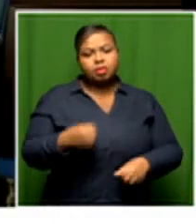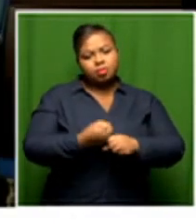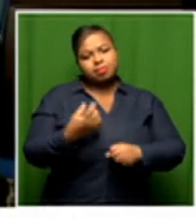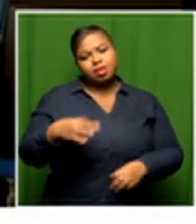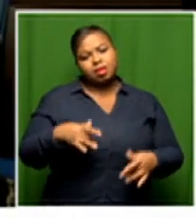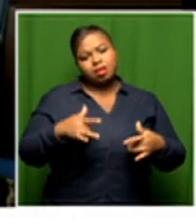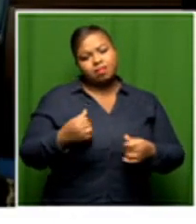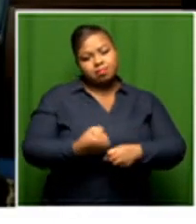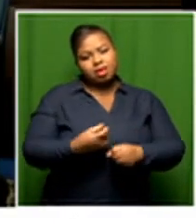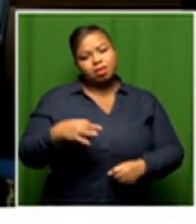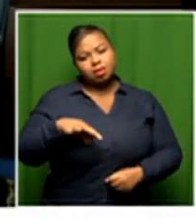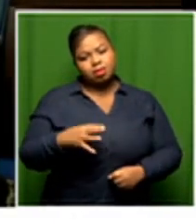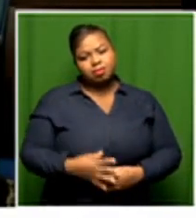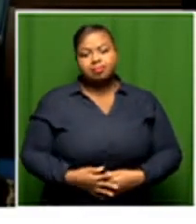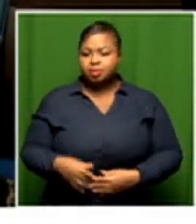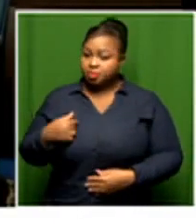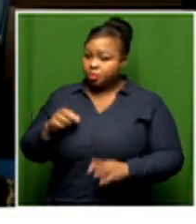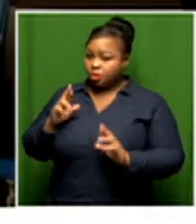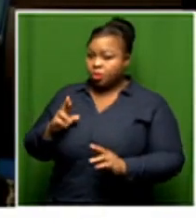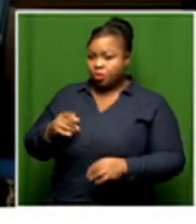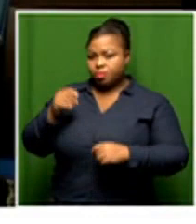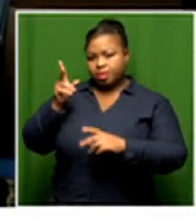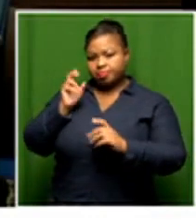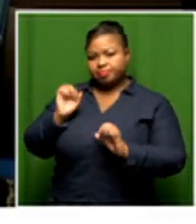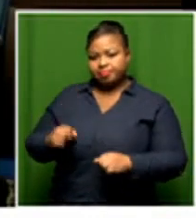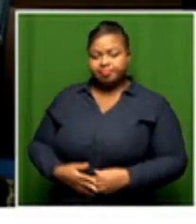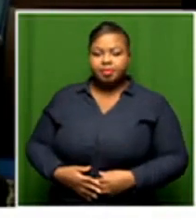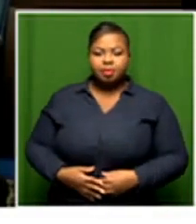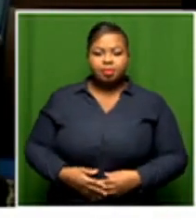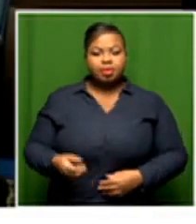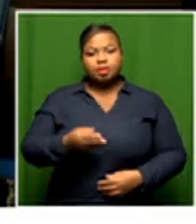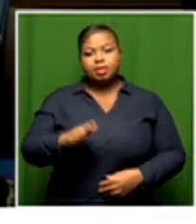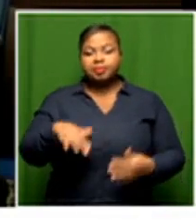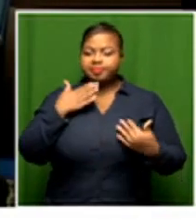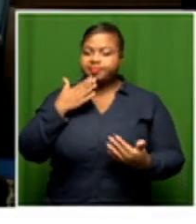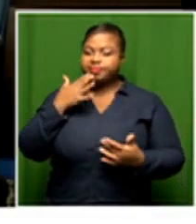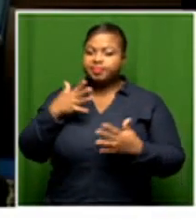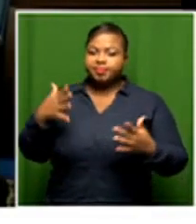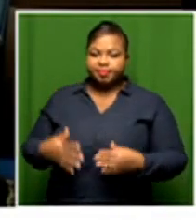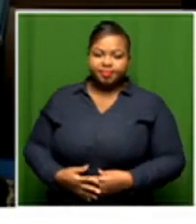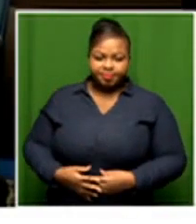all we're asking for. All right, well, I do hope that you're pleased already. Thank you so much for joining us. All right.